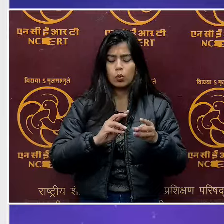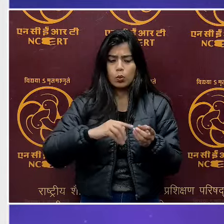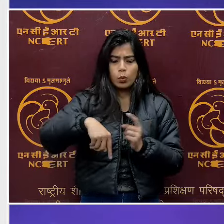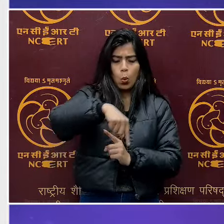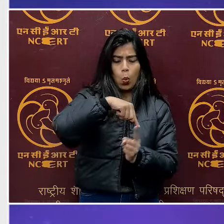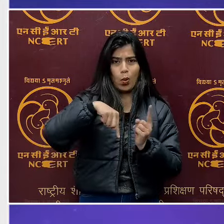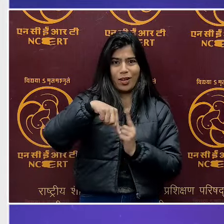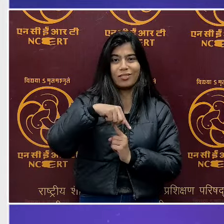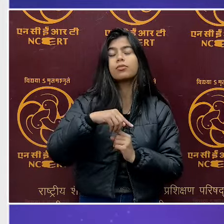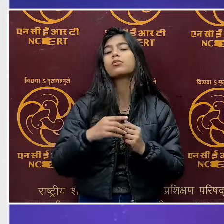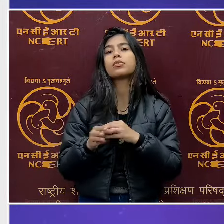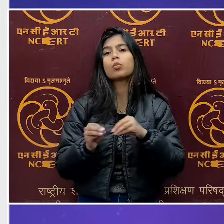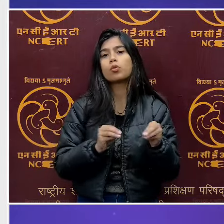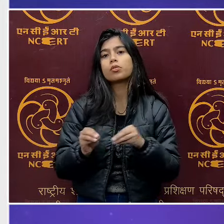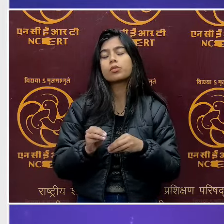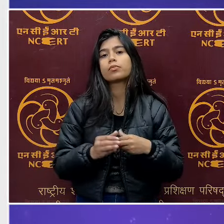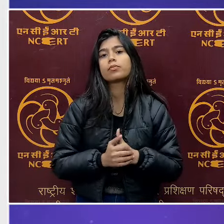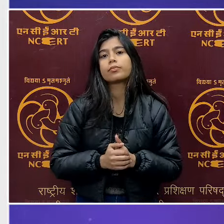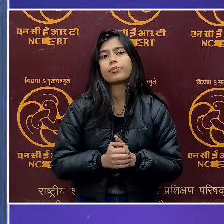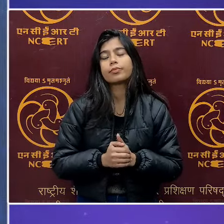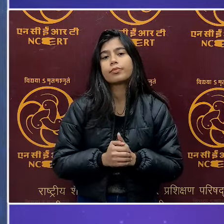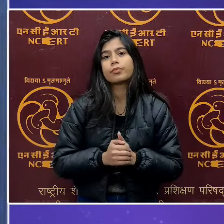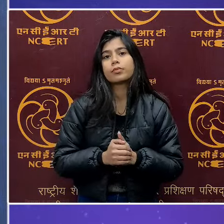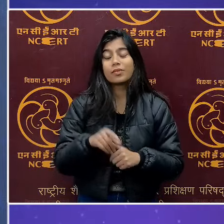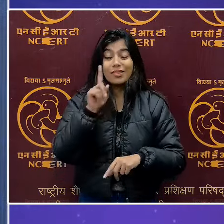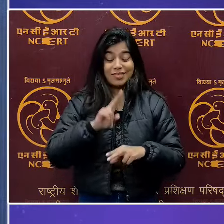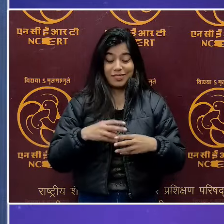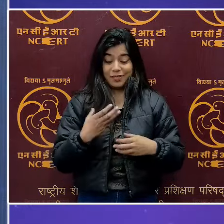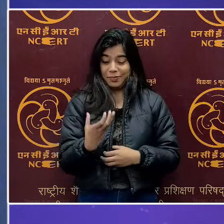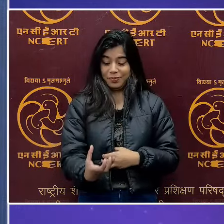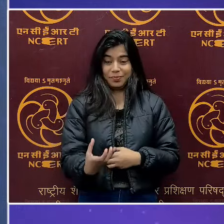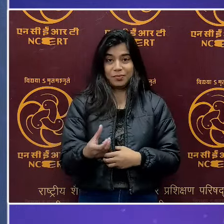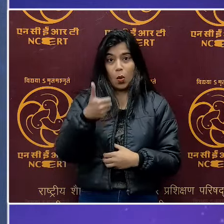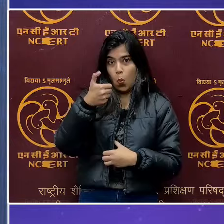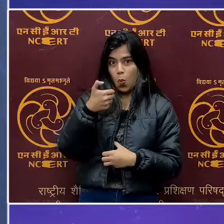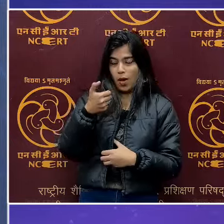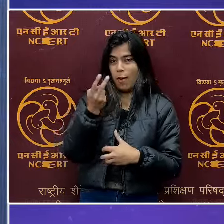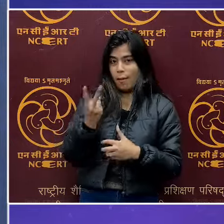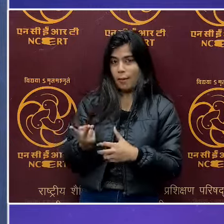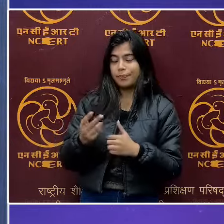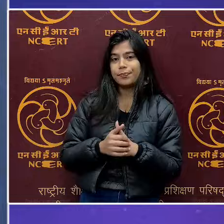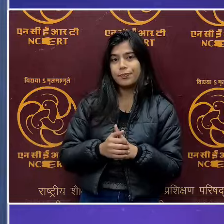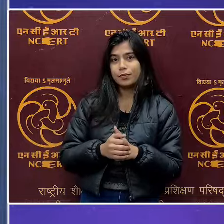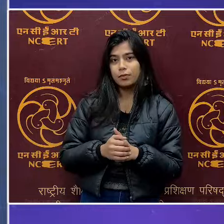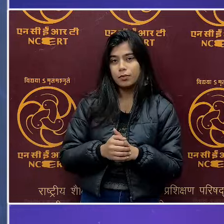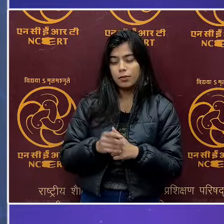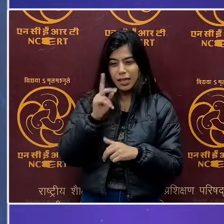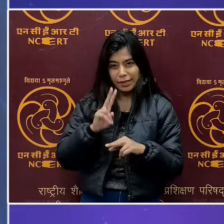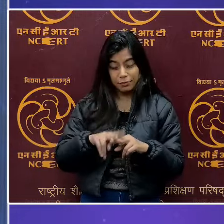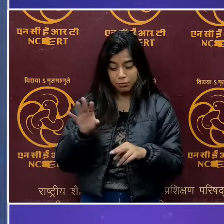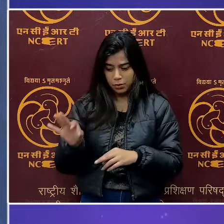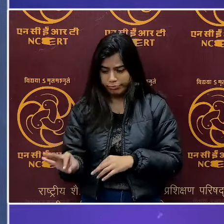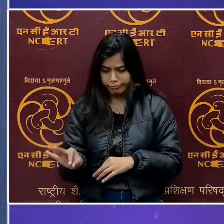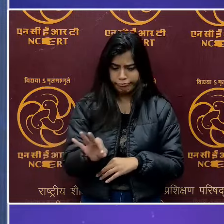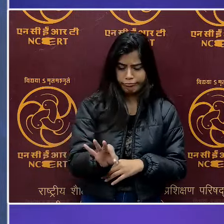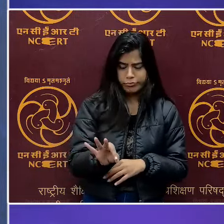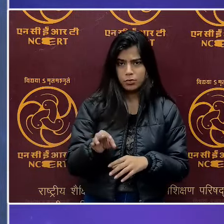one. Now, if I have this object, that is a pen with me, if I move this object like